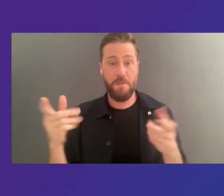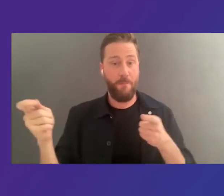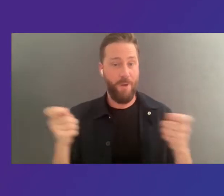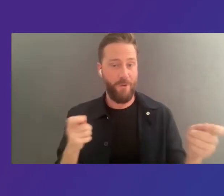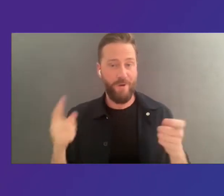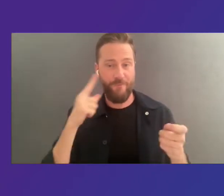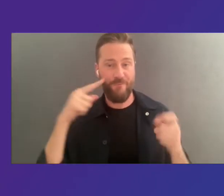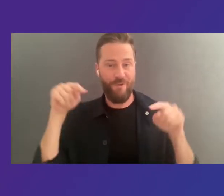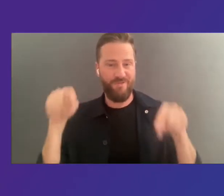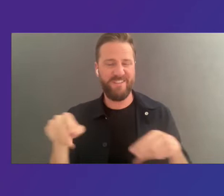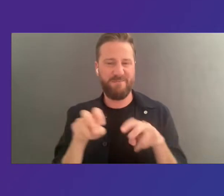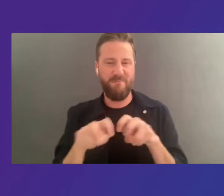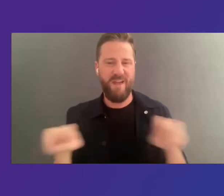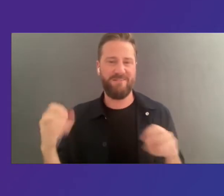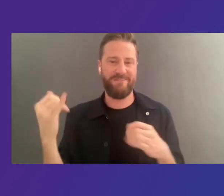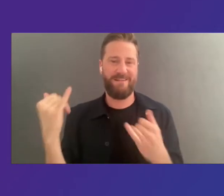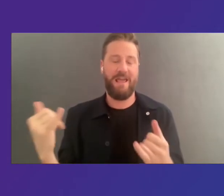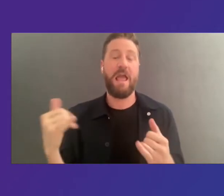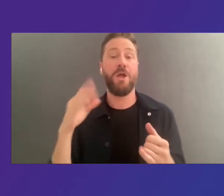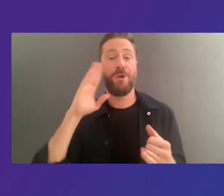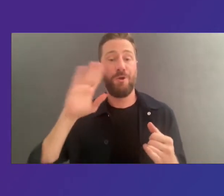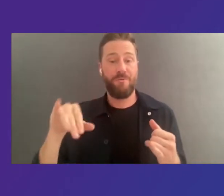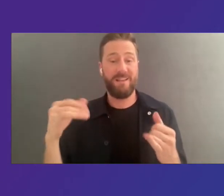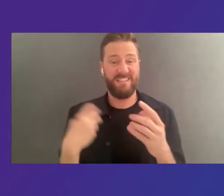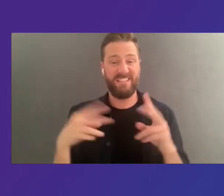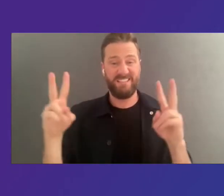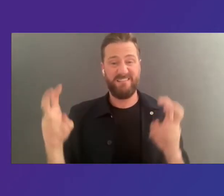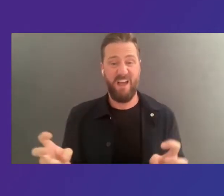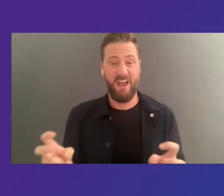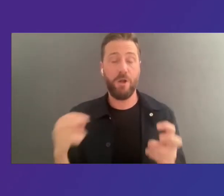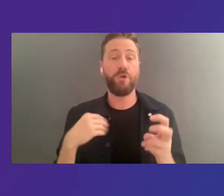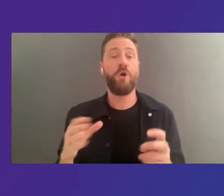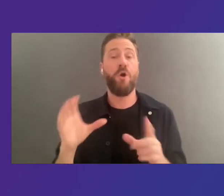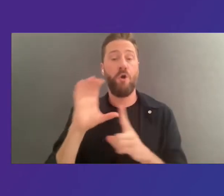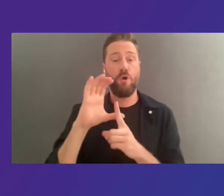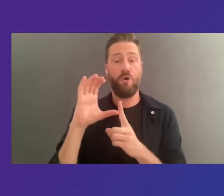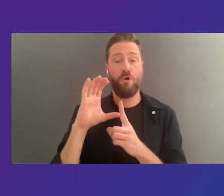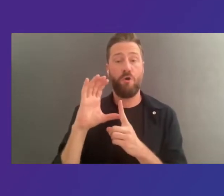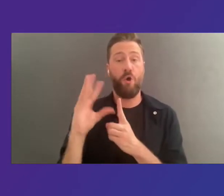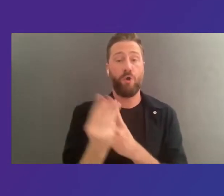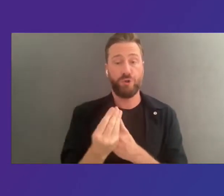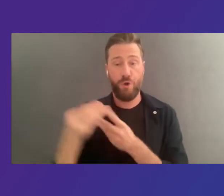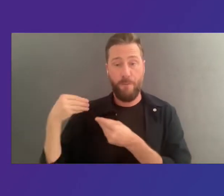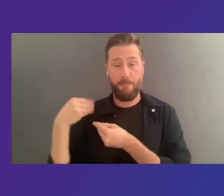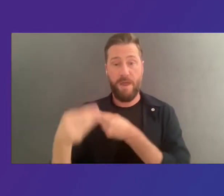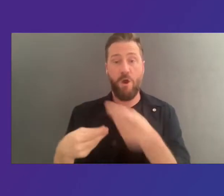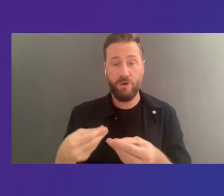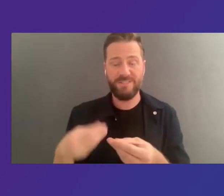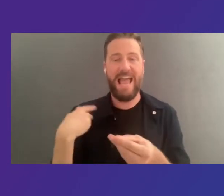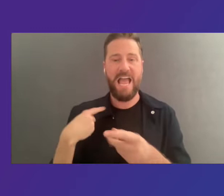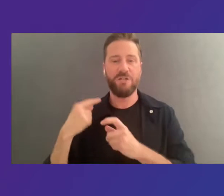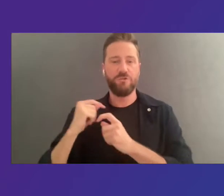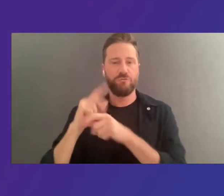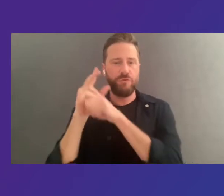moderator for this panel today, which is entitled Culture Bearers and Traditions of